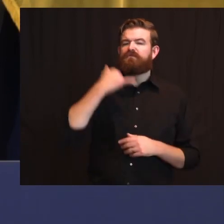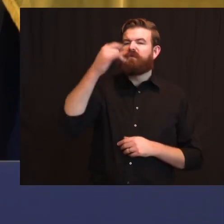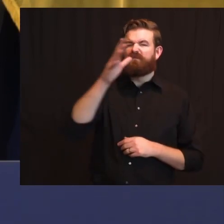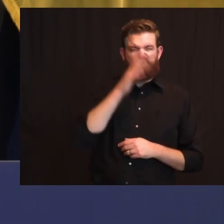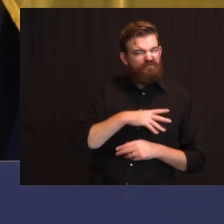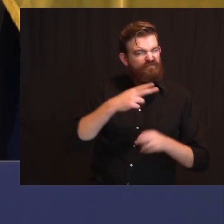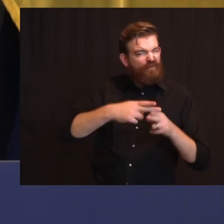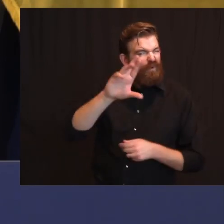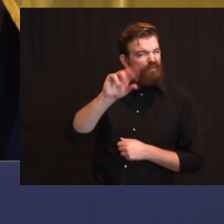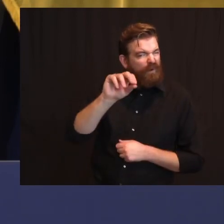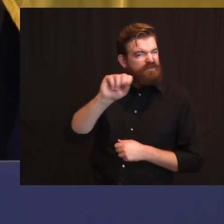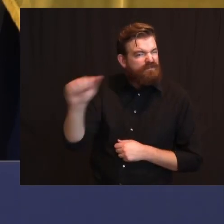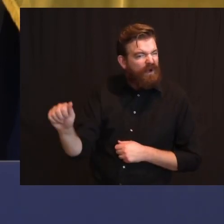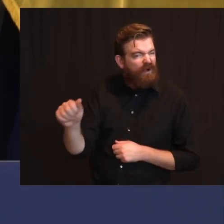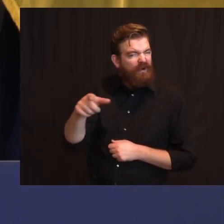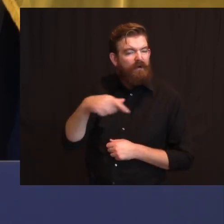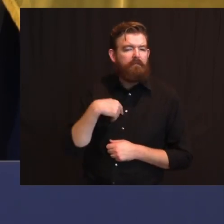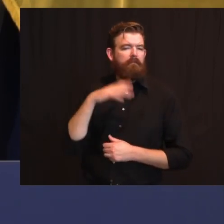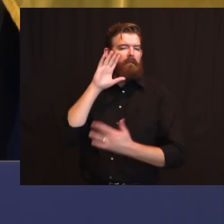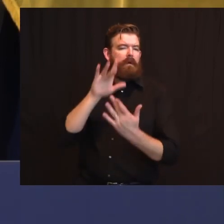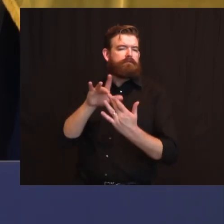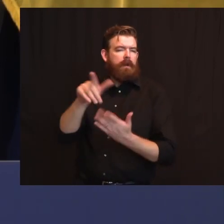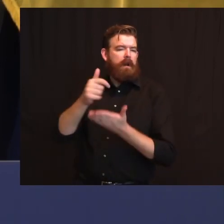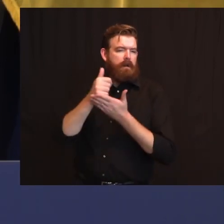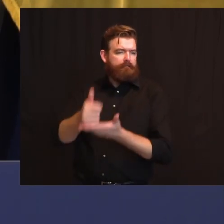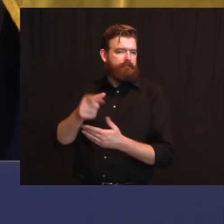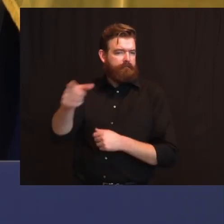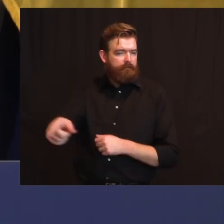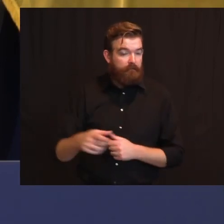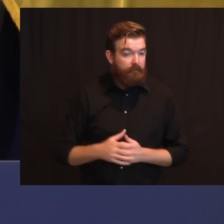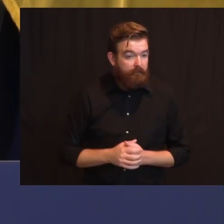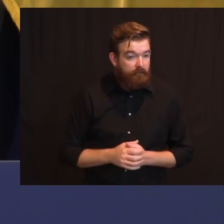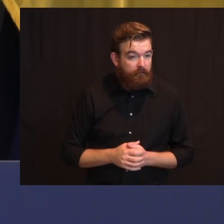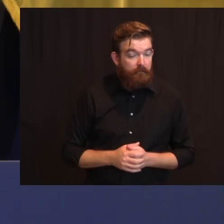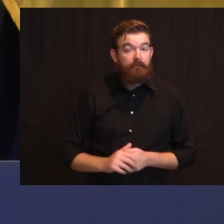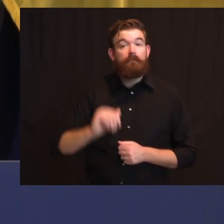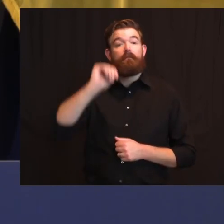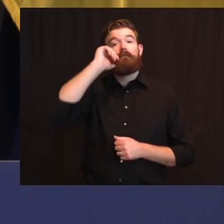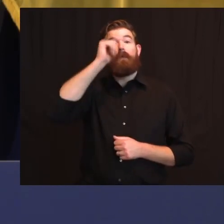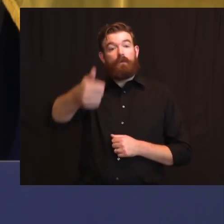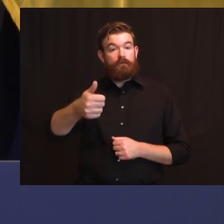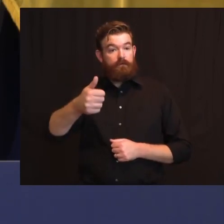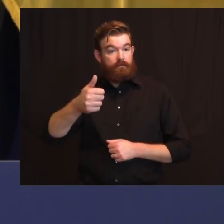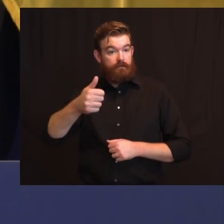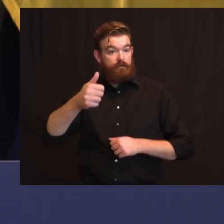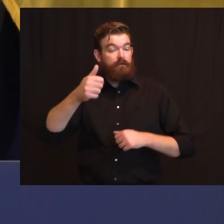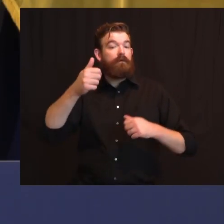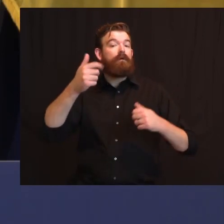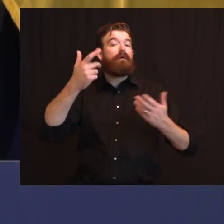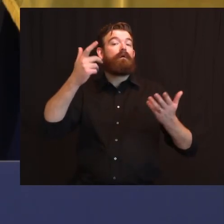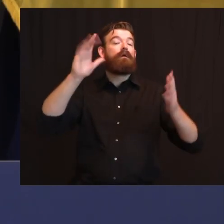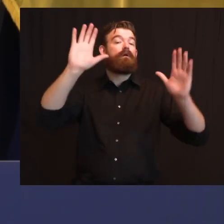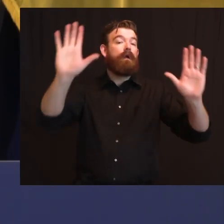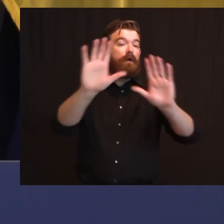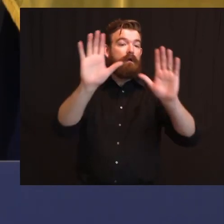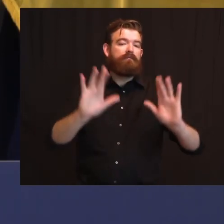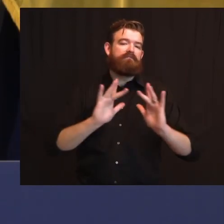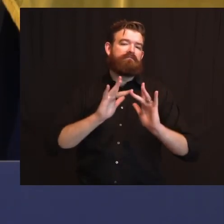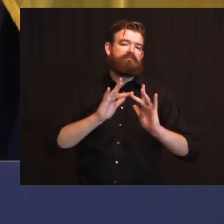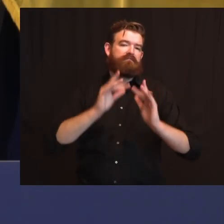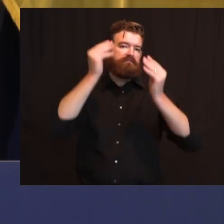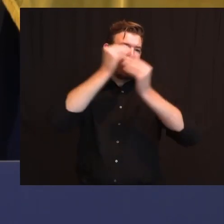place. Again, we'll be virtual with you tomorrow and Sunday. Thanks for your patience today to do it a little bit